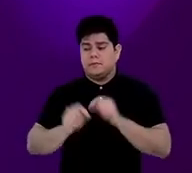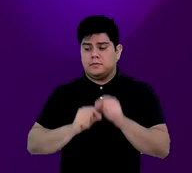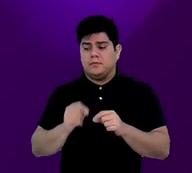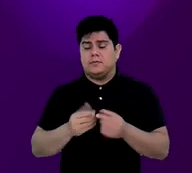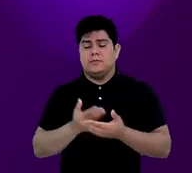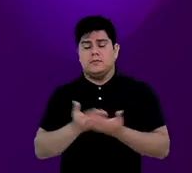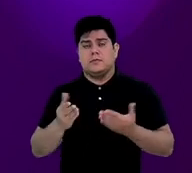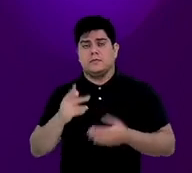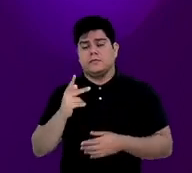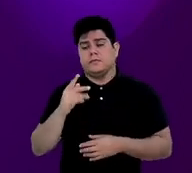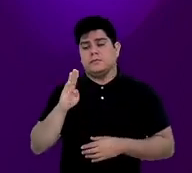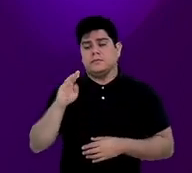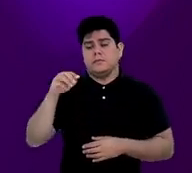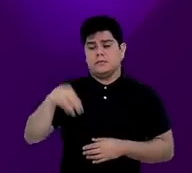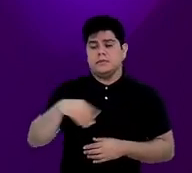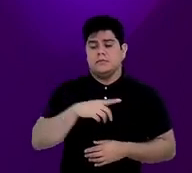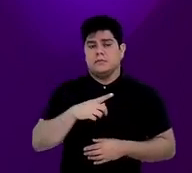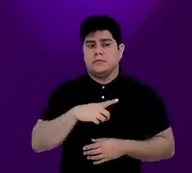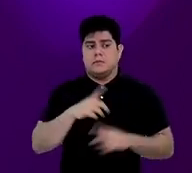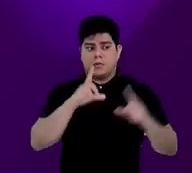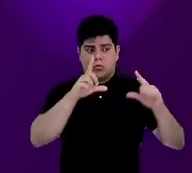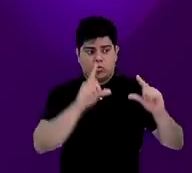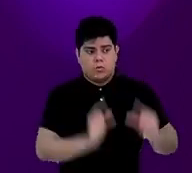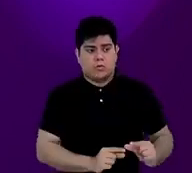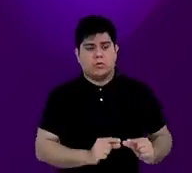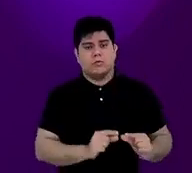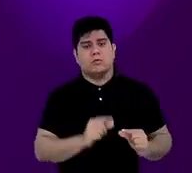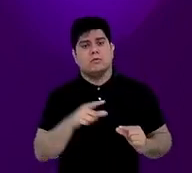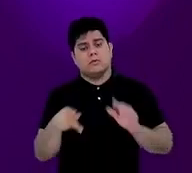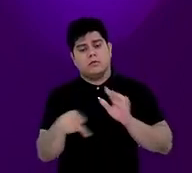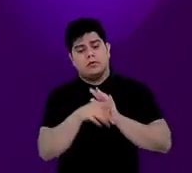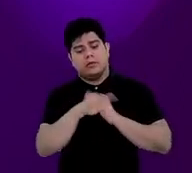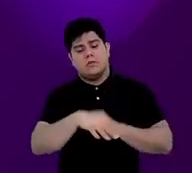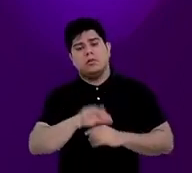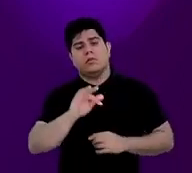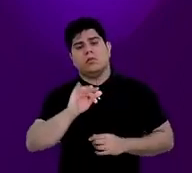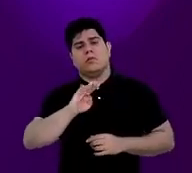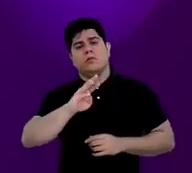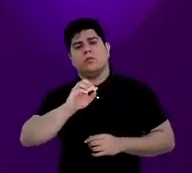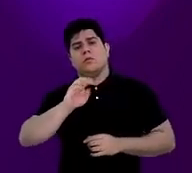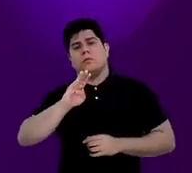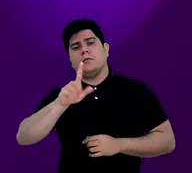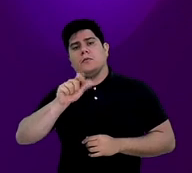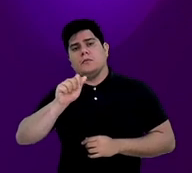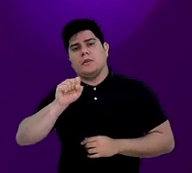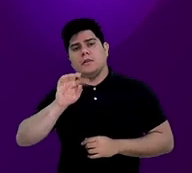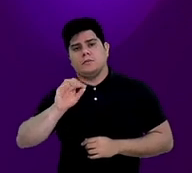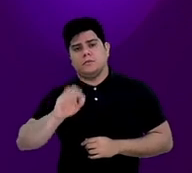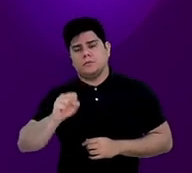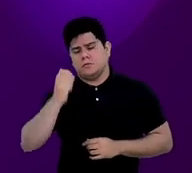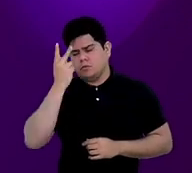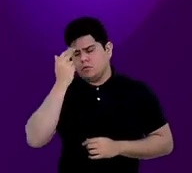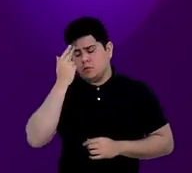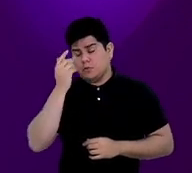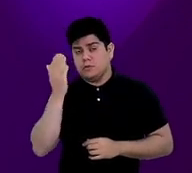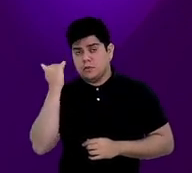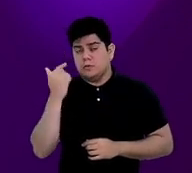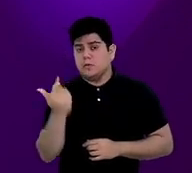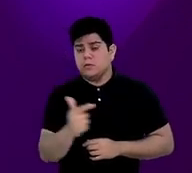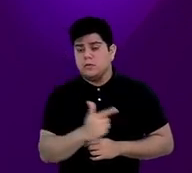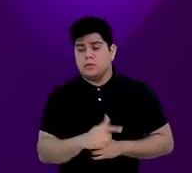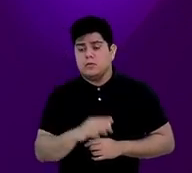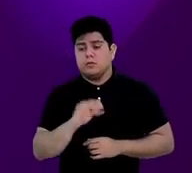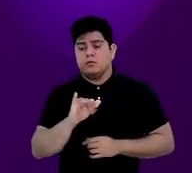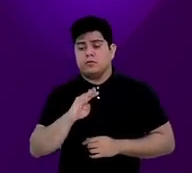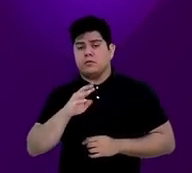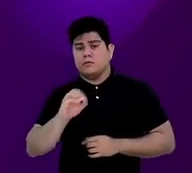normal fibroblasts, they're not activated, but in activated inflammatory cells are different.